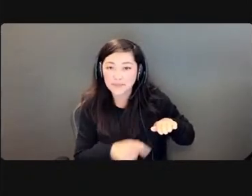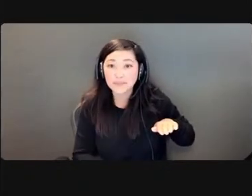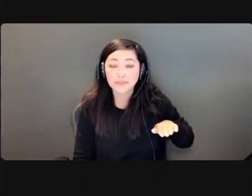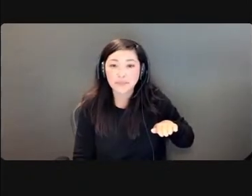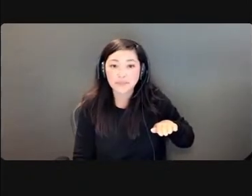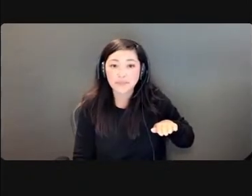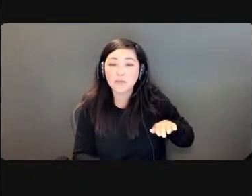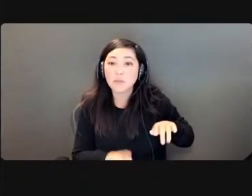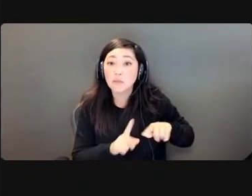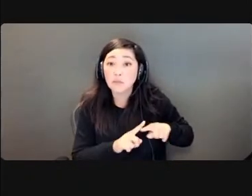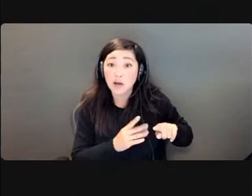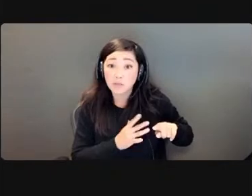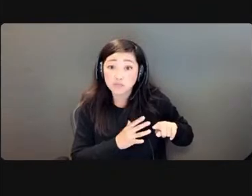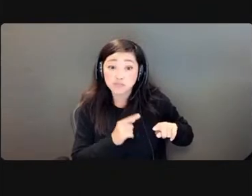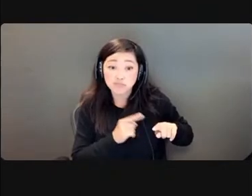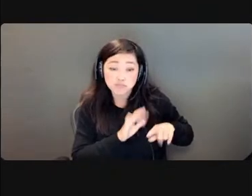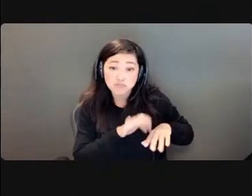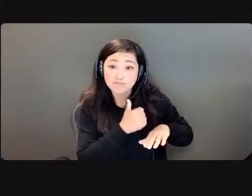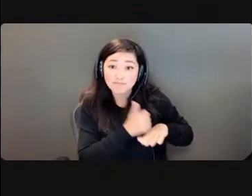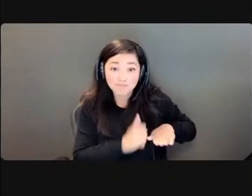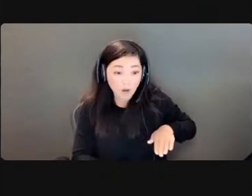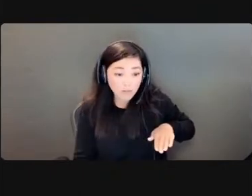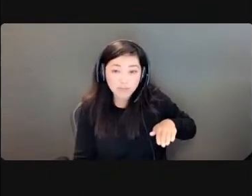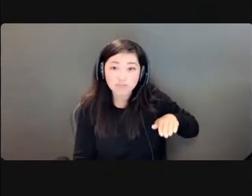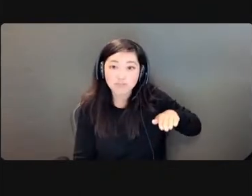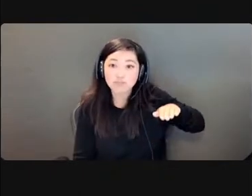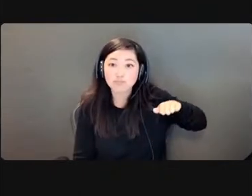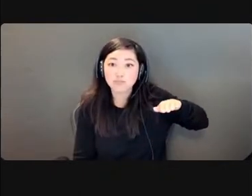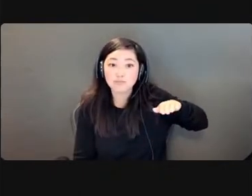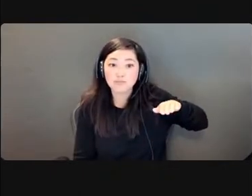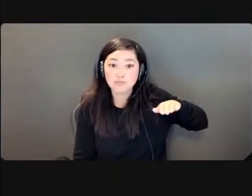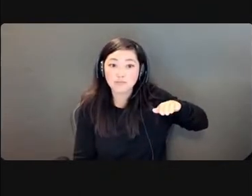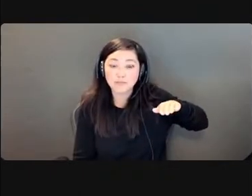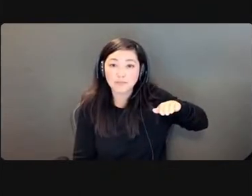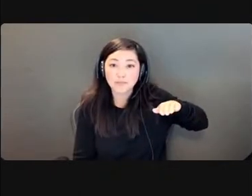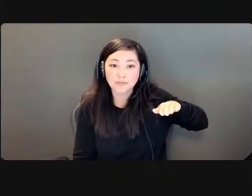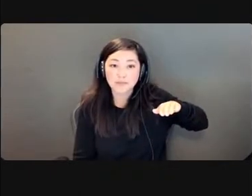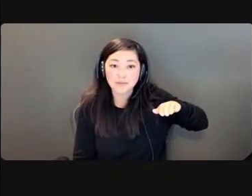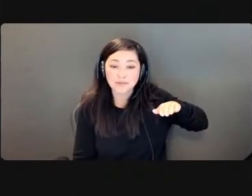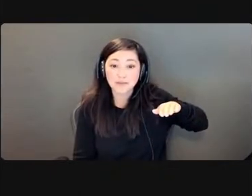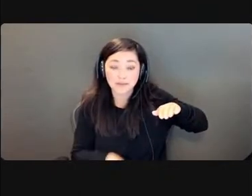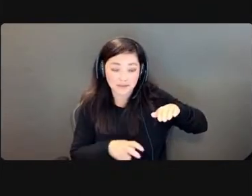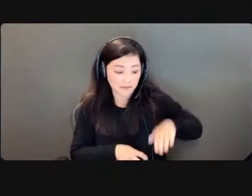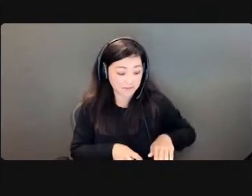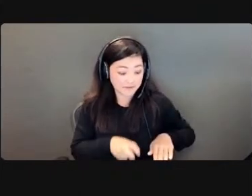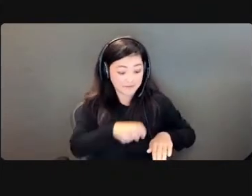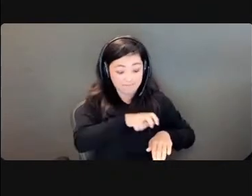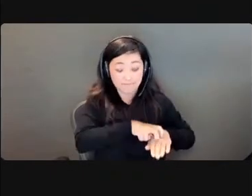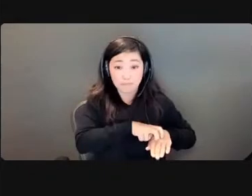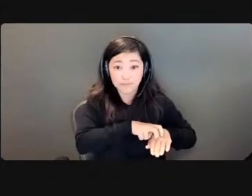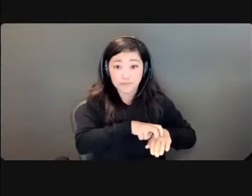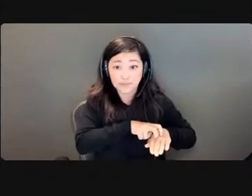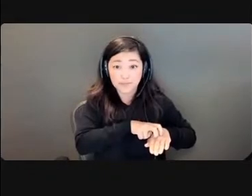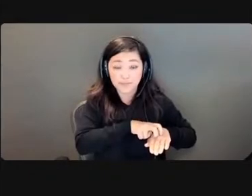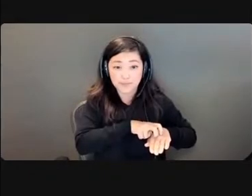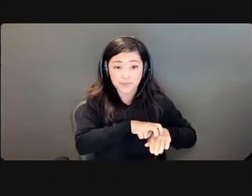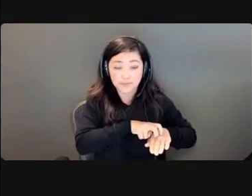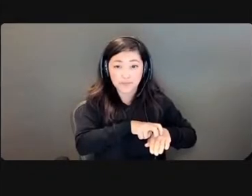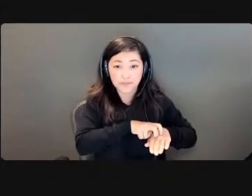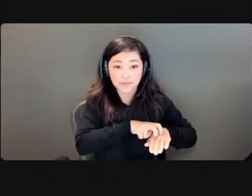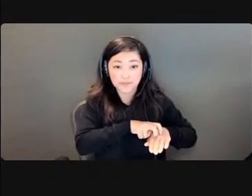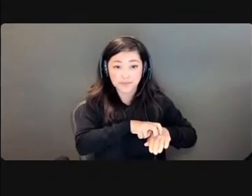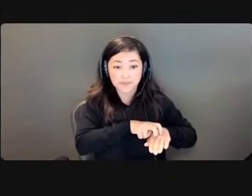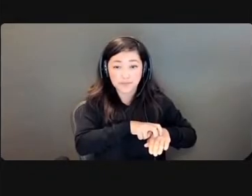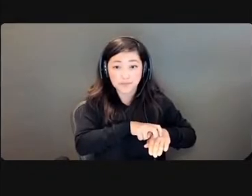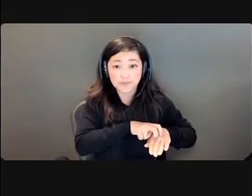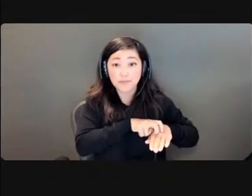it into a bit of a wheelchair lift, essentially. So what I do is I transfer onto the bench that is next to the